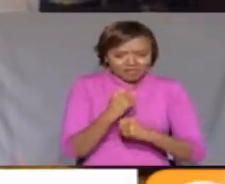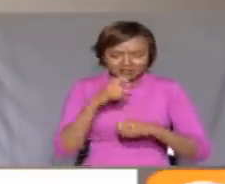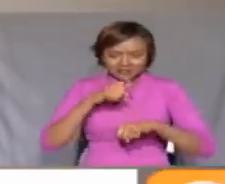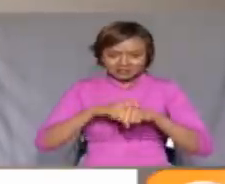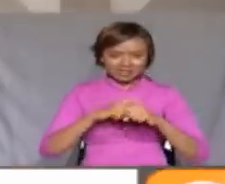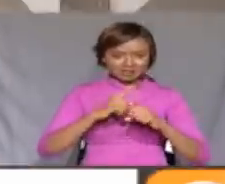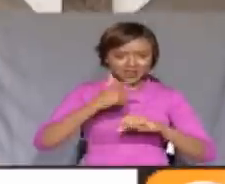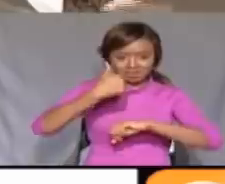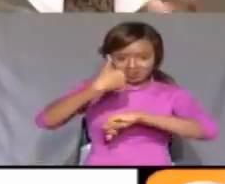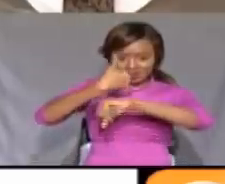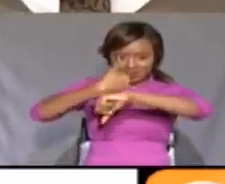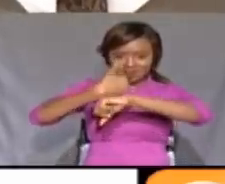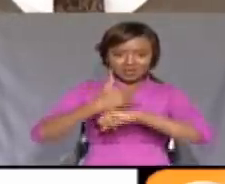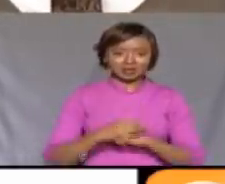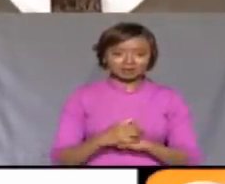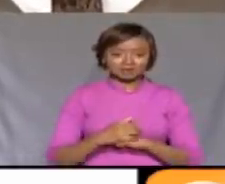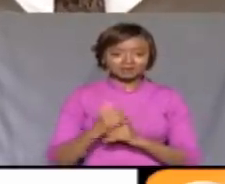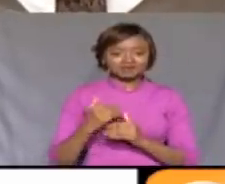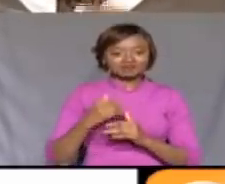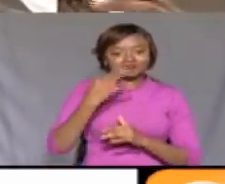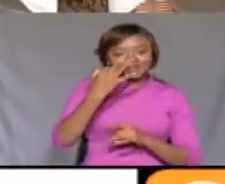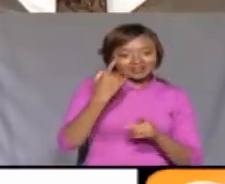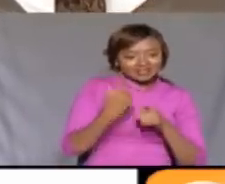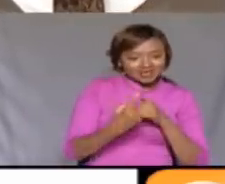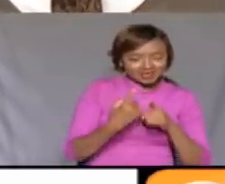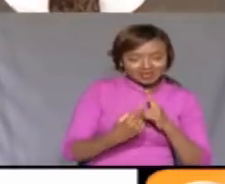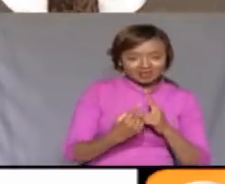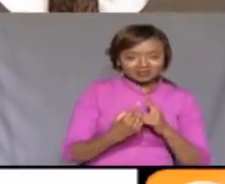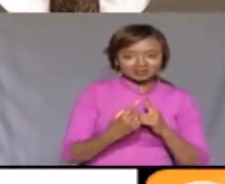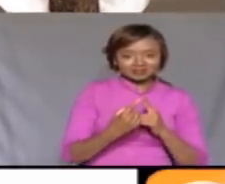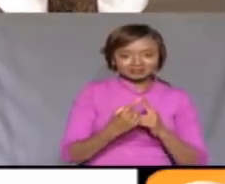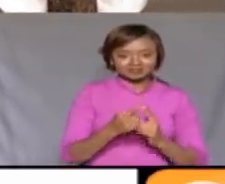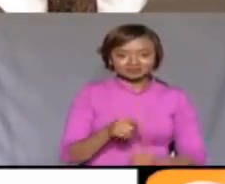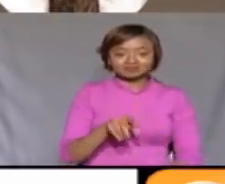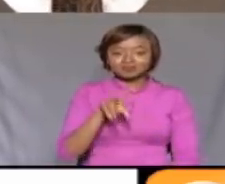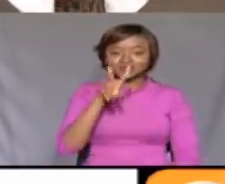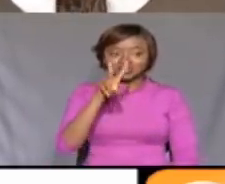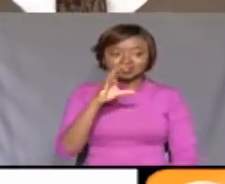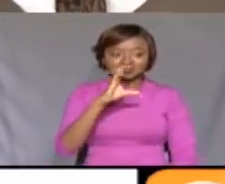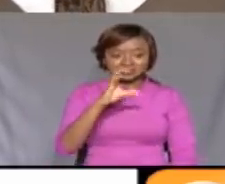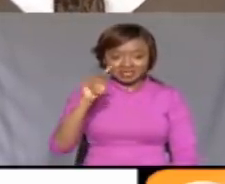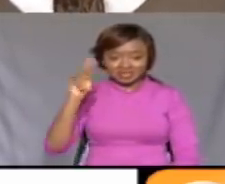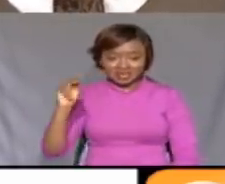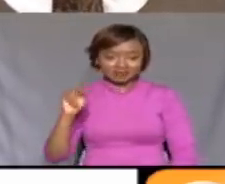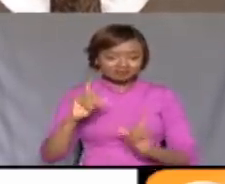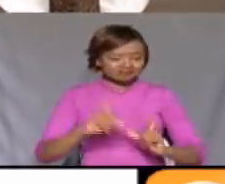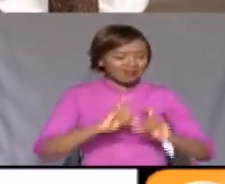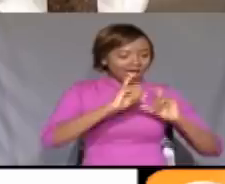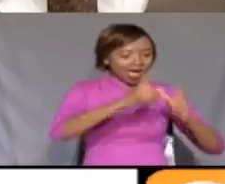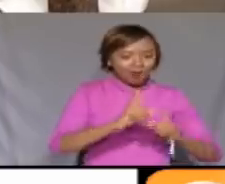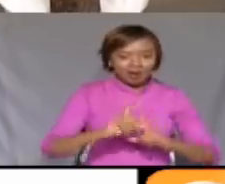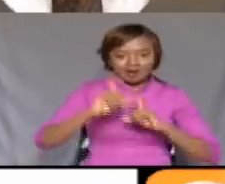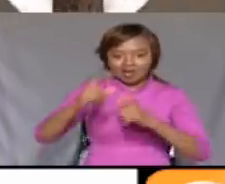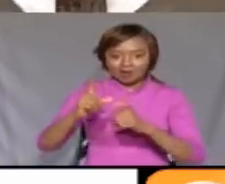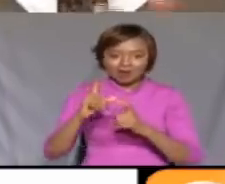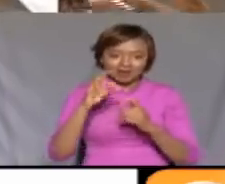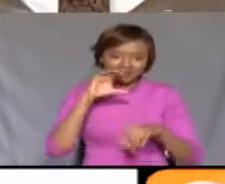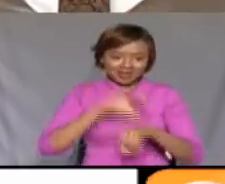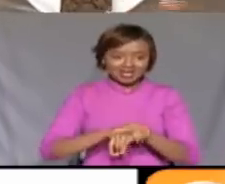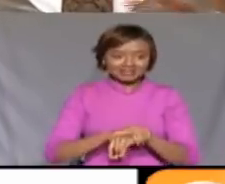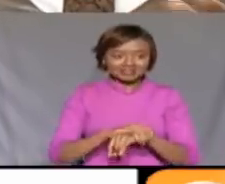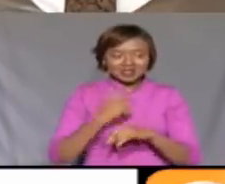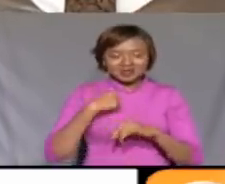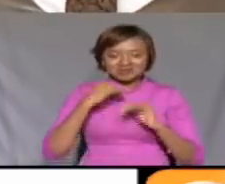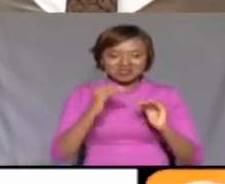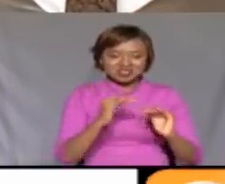cameras. 3 years and two CNN Africa Journalist of the Year awards later, I